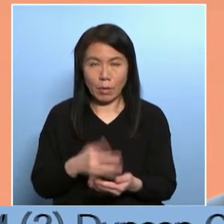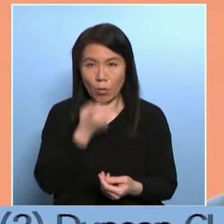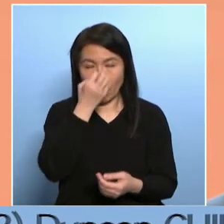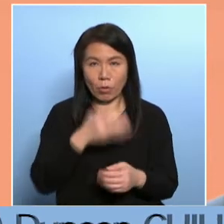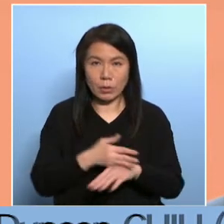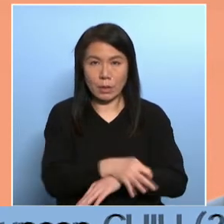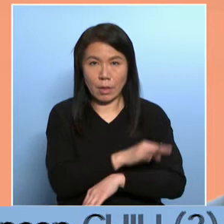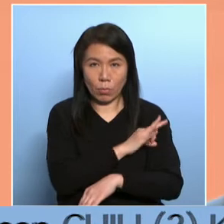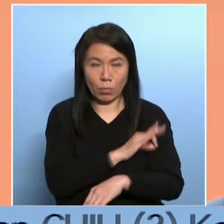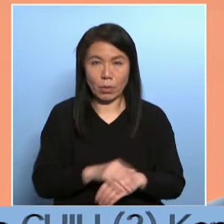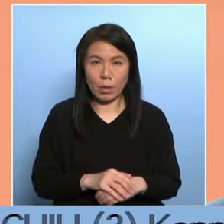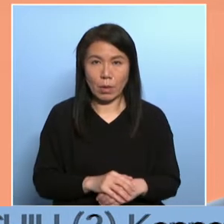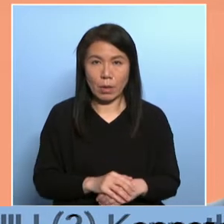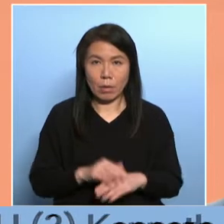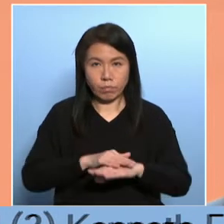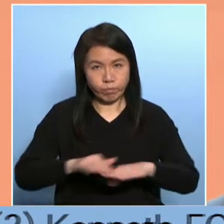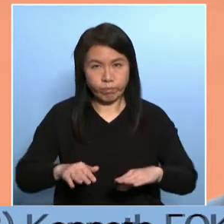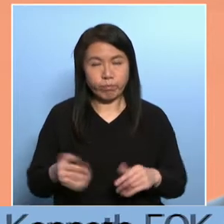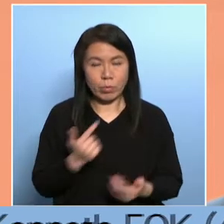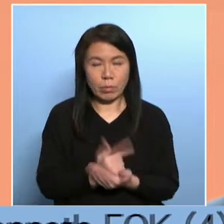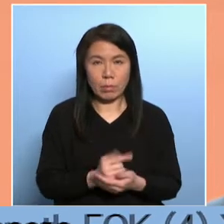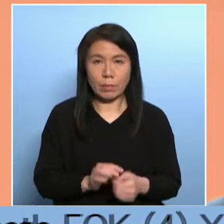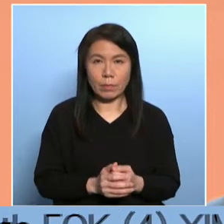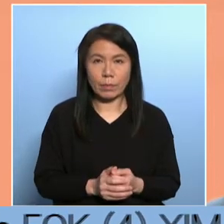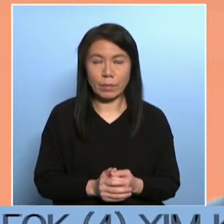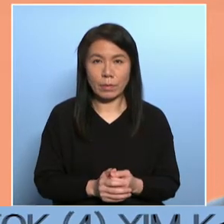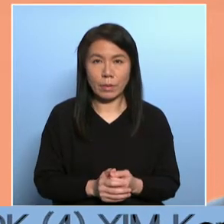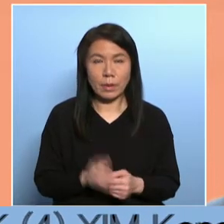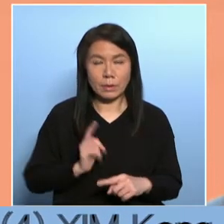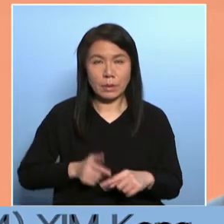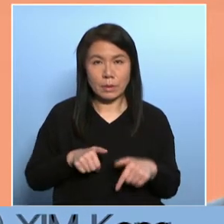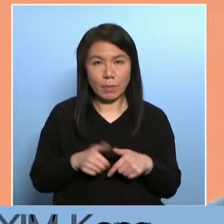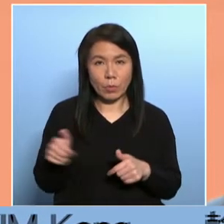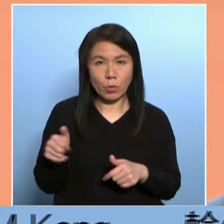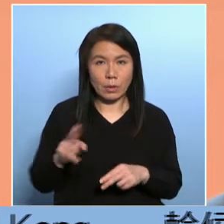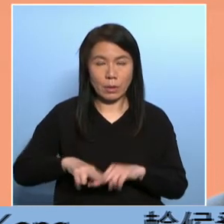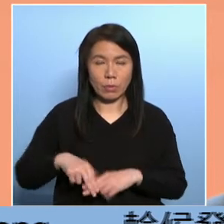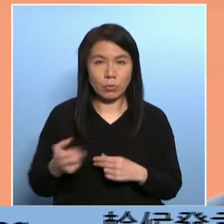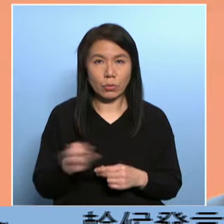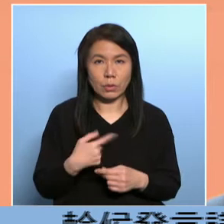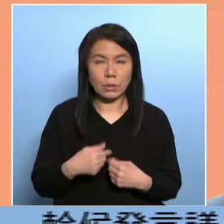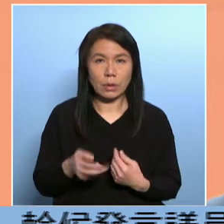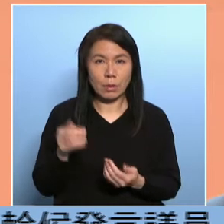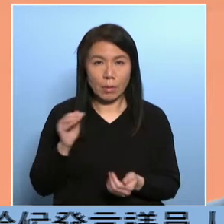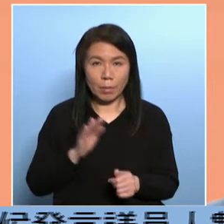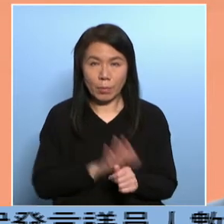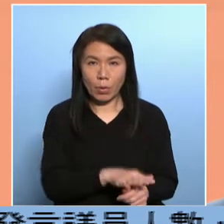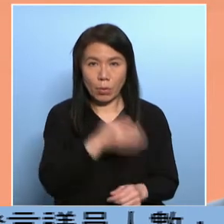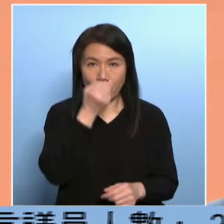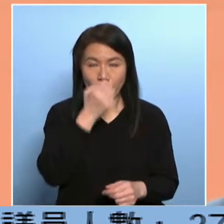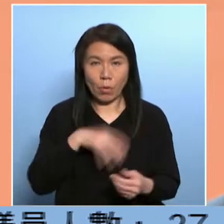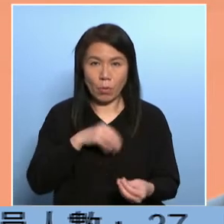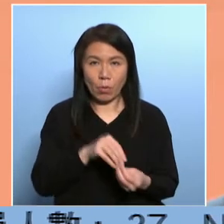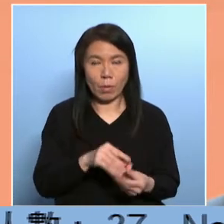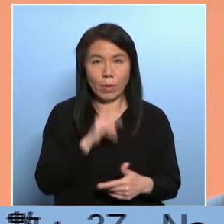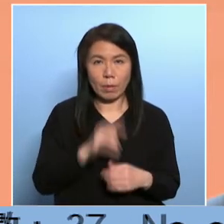their health and safety must be assured, and the overall situation in Hong Kong must remain stable. Once again, I'd like to welcome